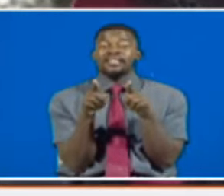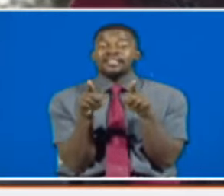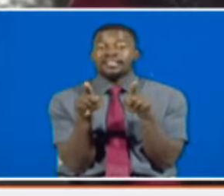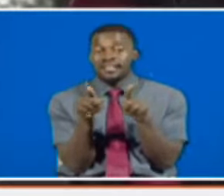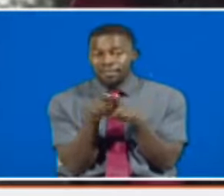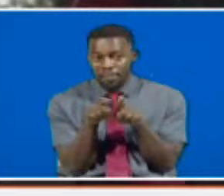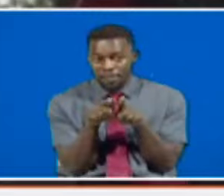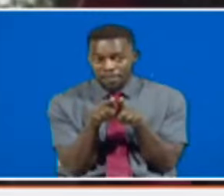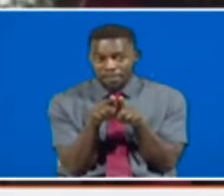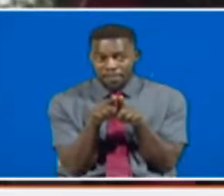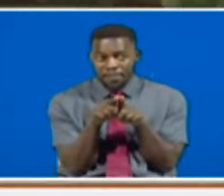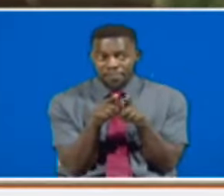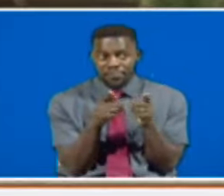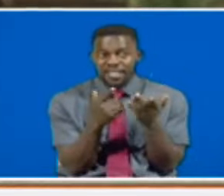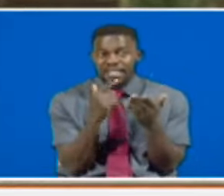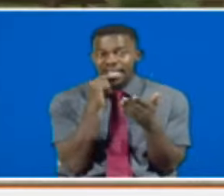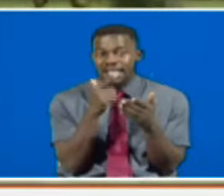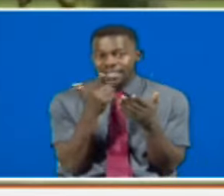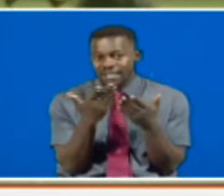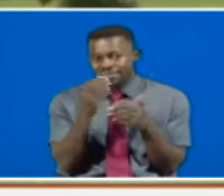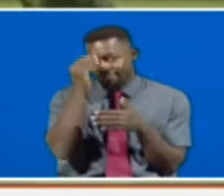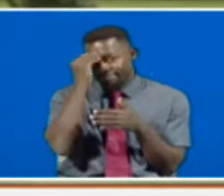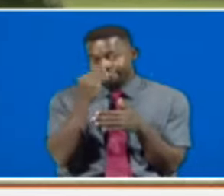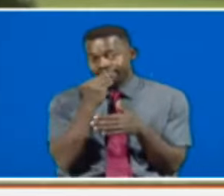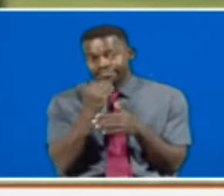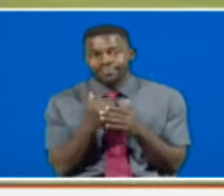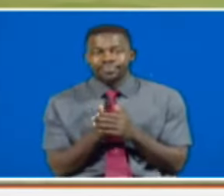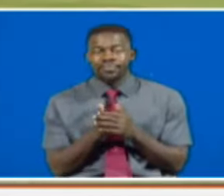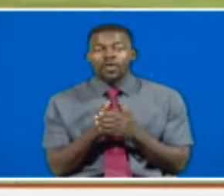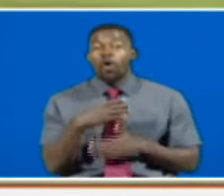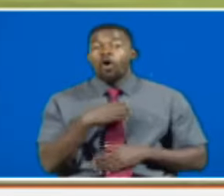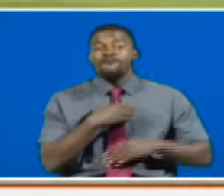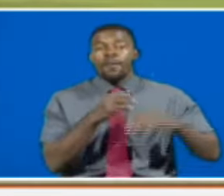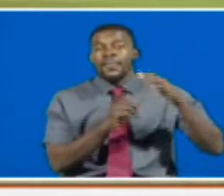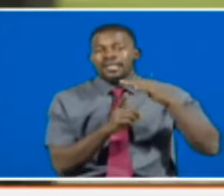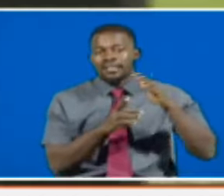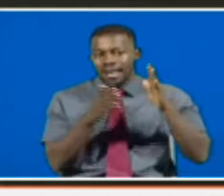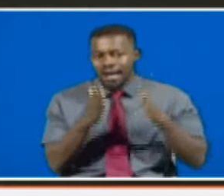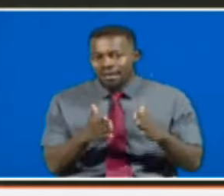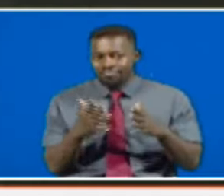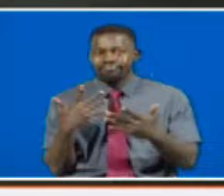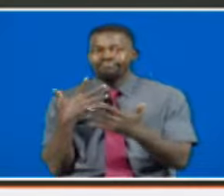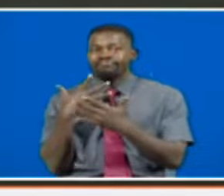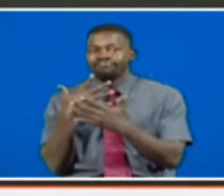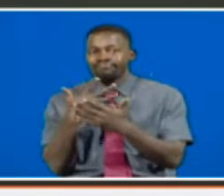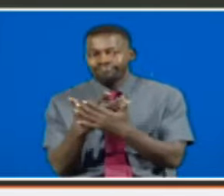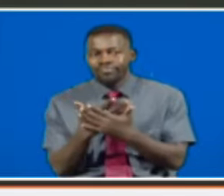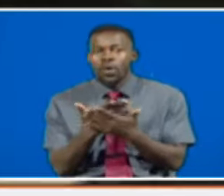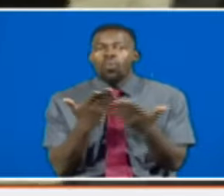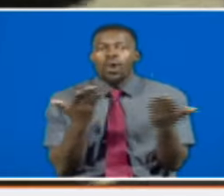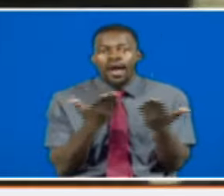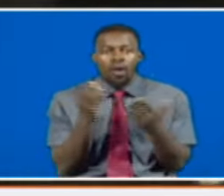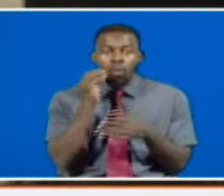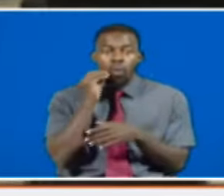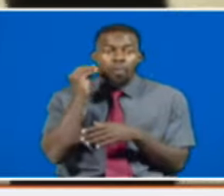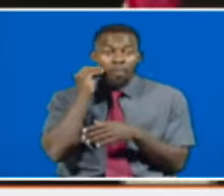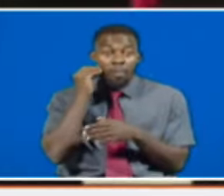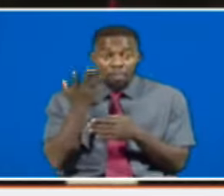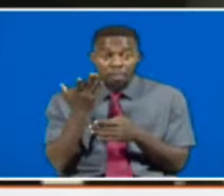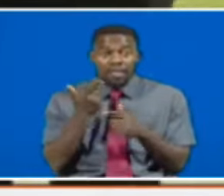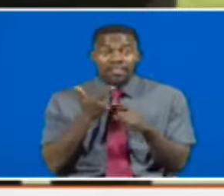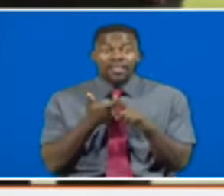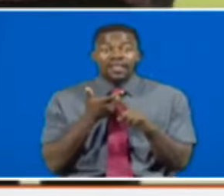managed that handcuff. The former sports cabinet secretary was apprehended at his residence on Thursday afternoon and is set to